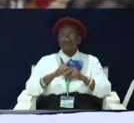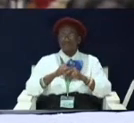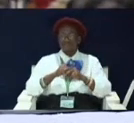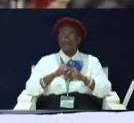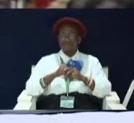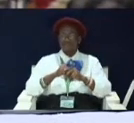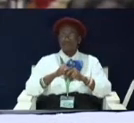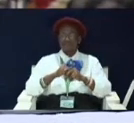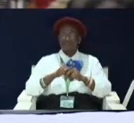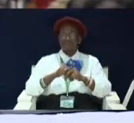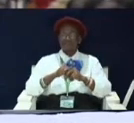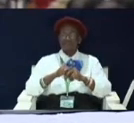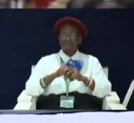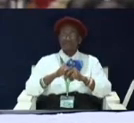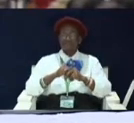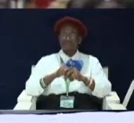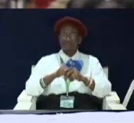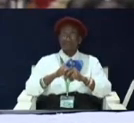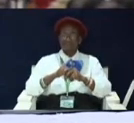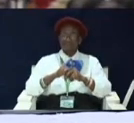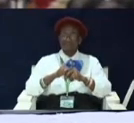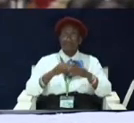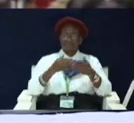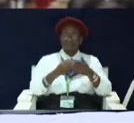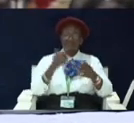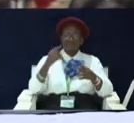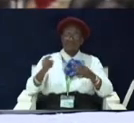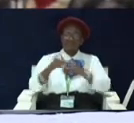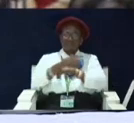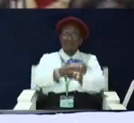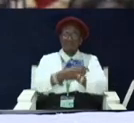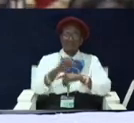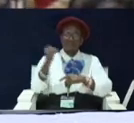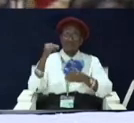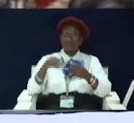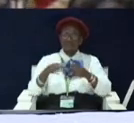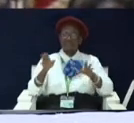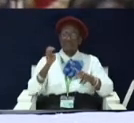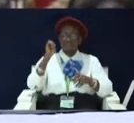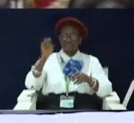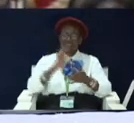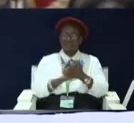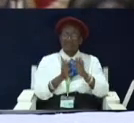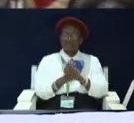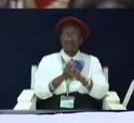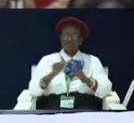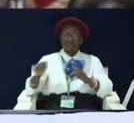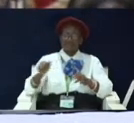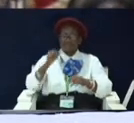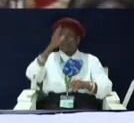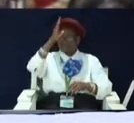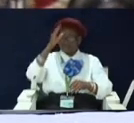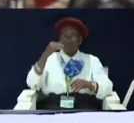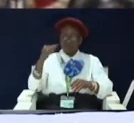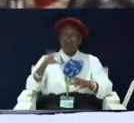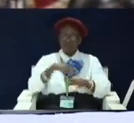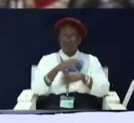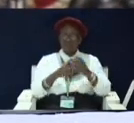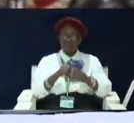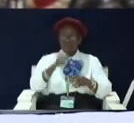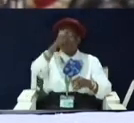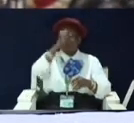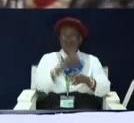awon omo awon woli. Before the day was out, he had become the father of all the sons of the